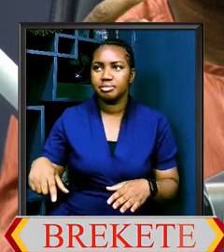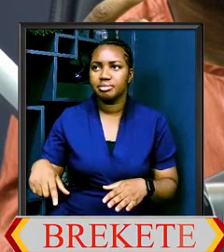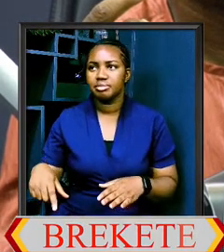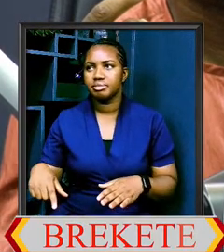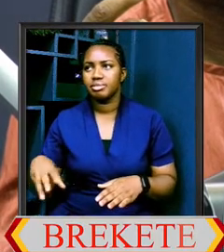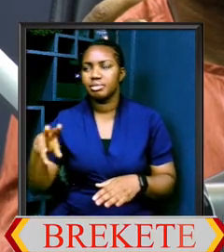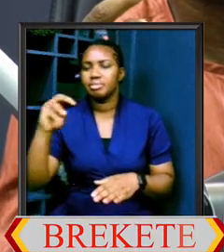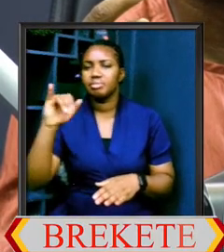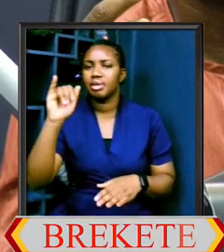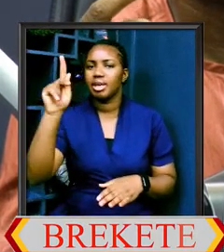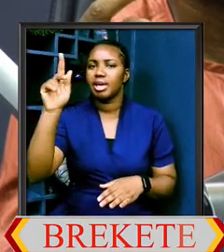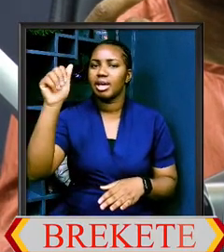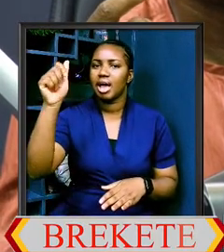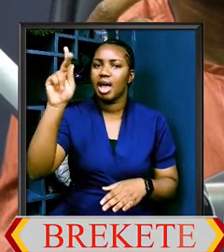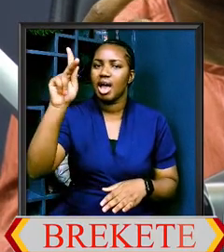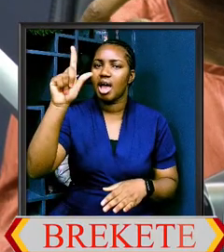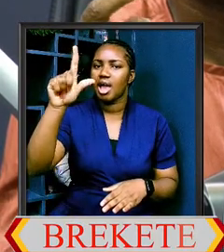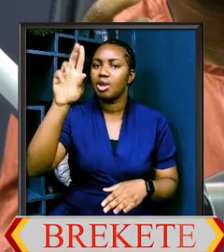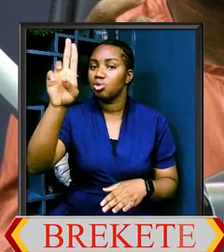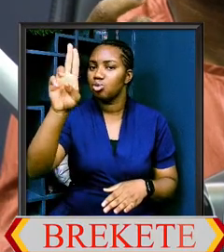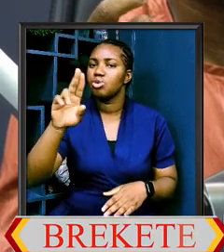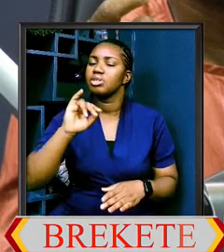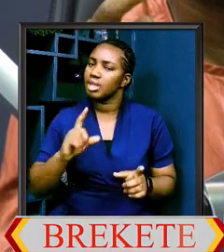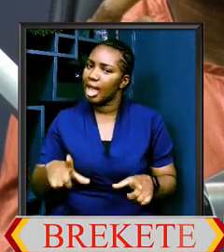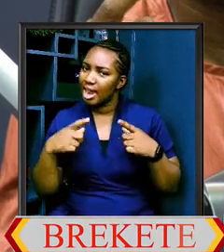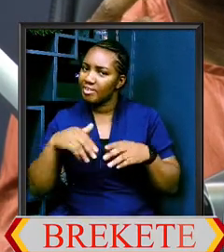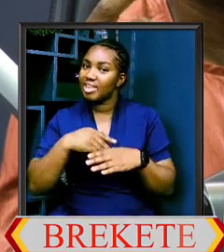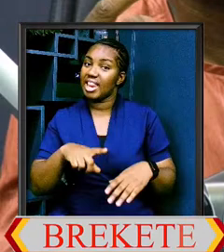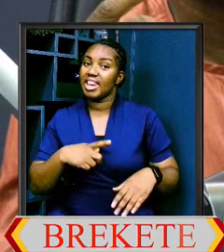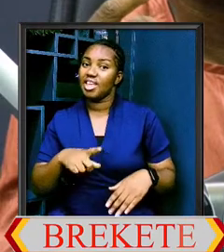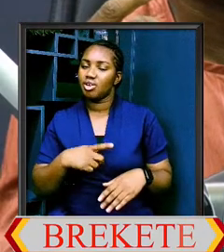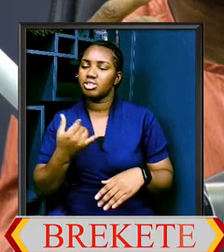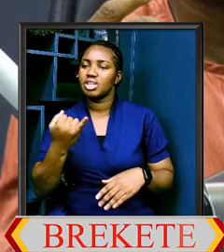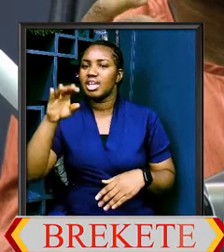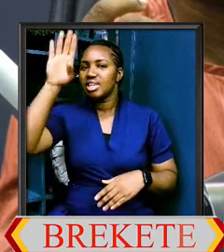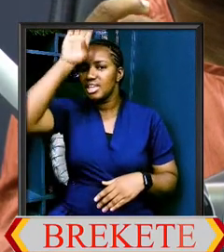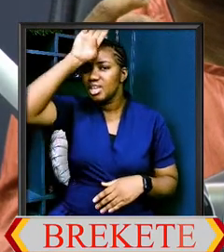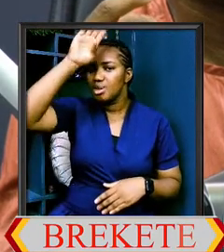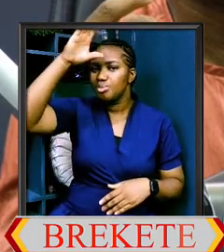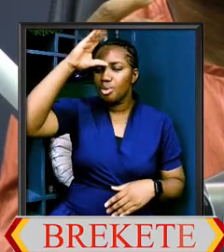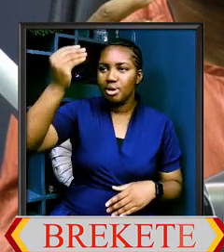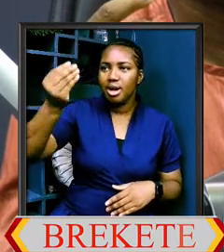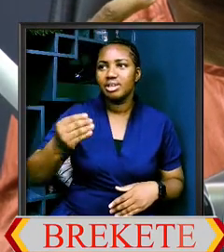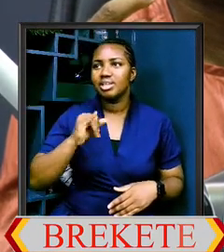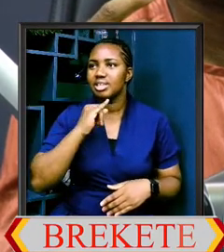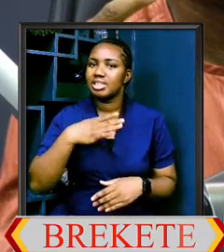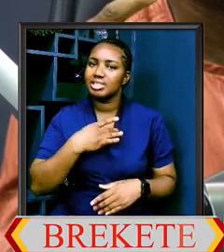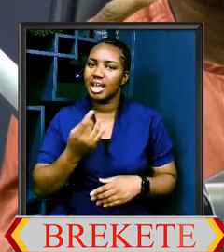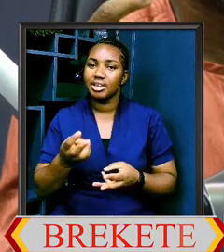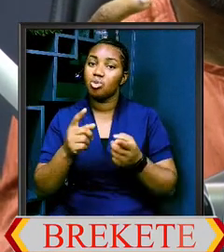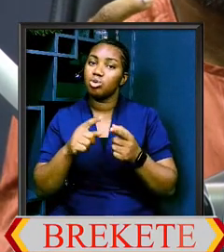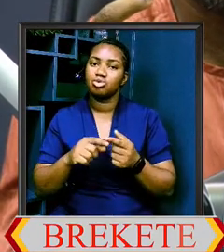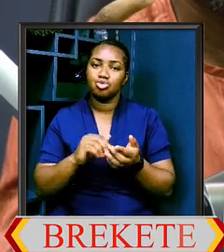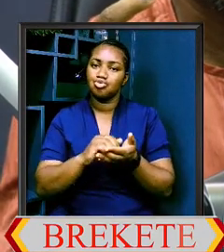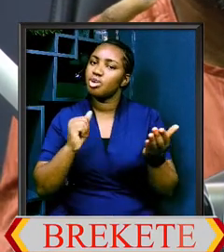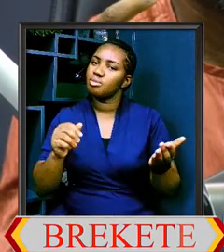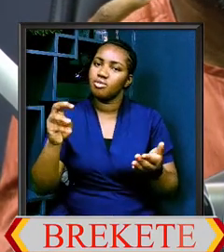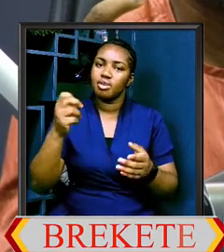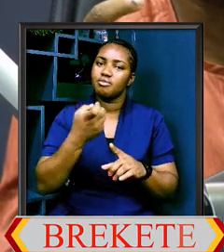Mikhail is from Lagos. He's alive. The Igbo man, yes, it's like they want to remove him from BOT